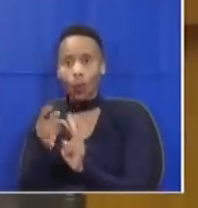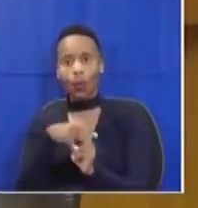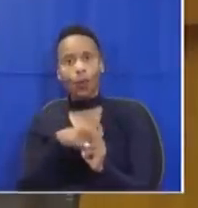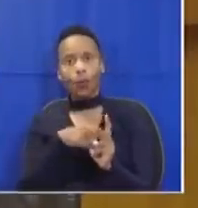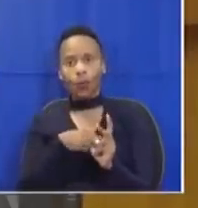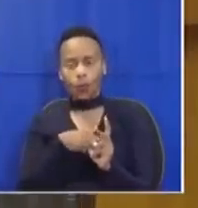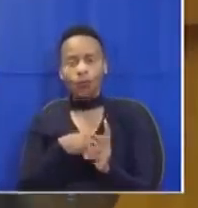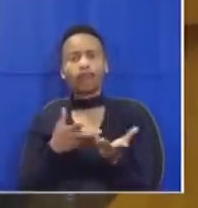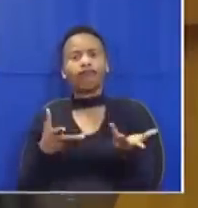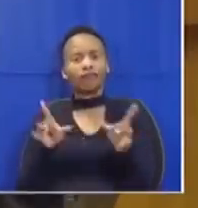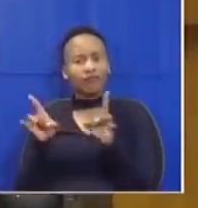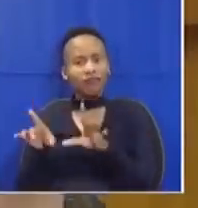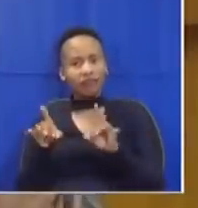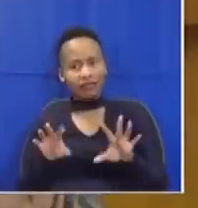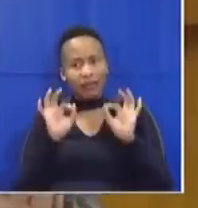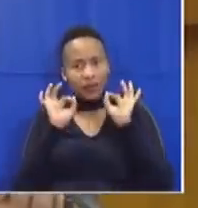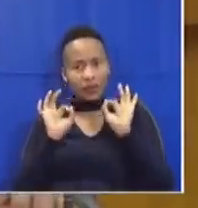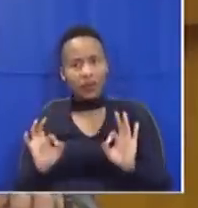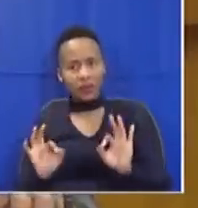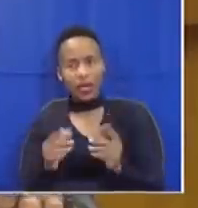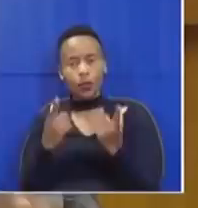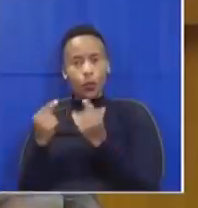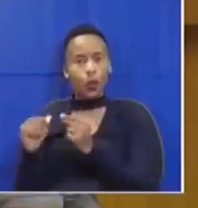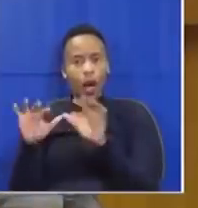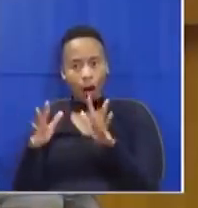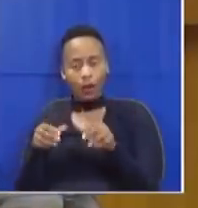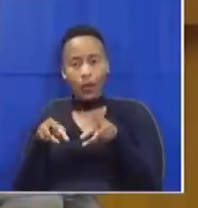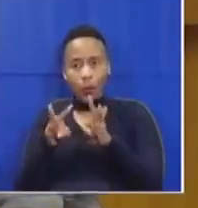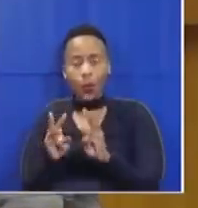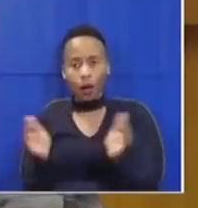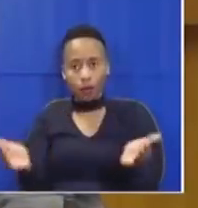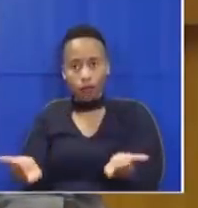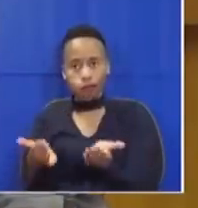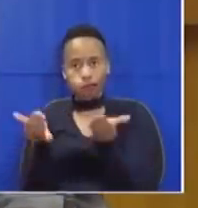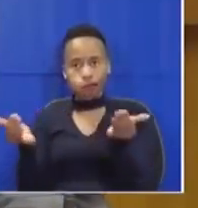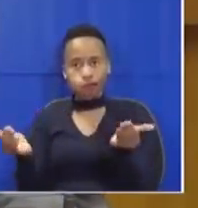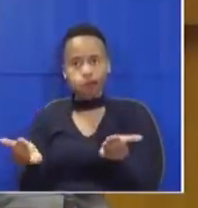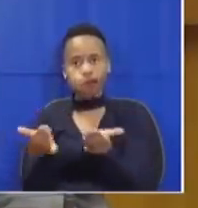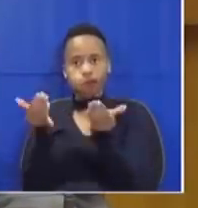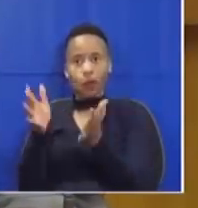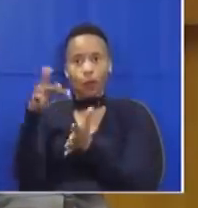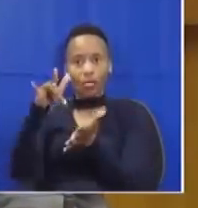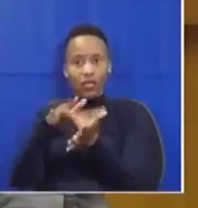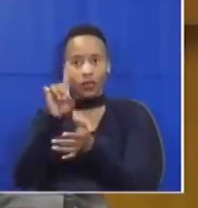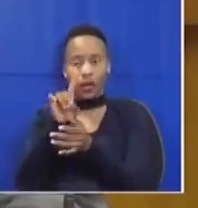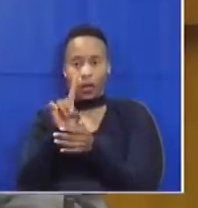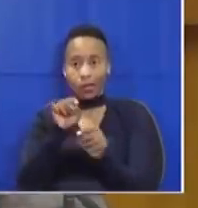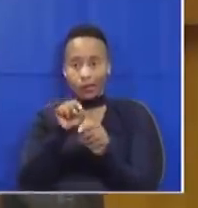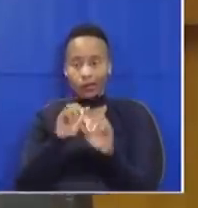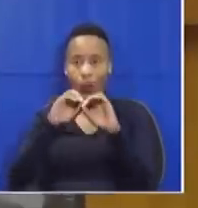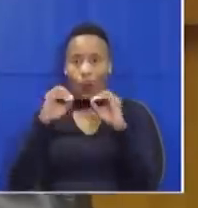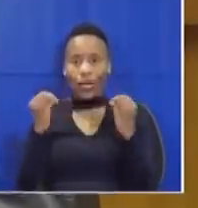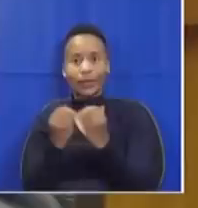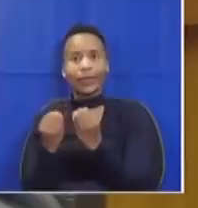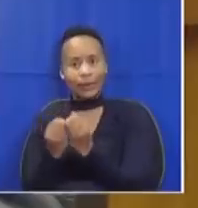cause and you were doing it in a manner that enhanced the position of the organization. It is for